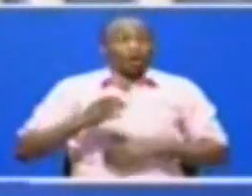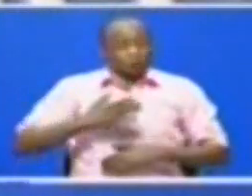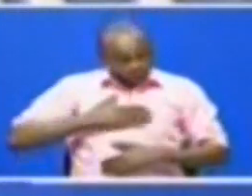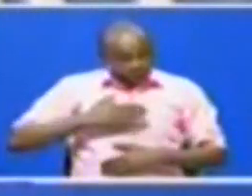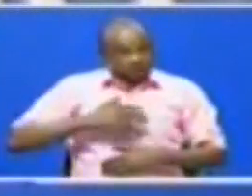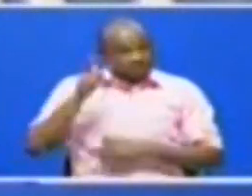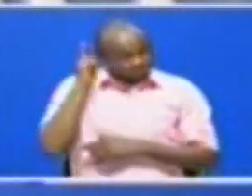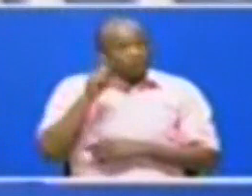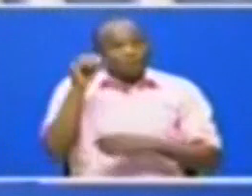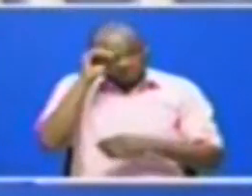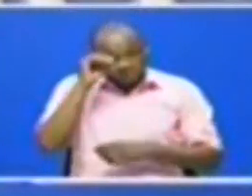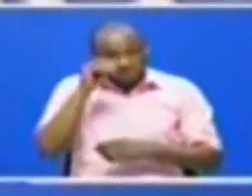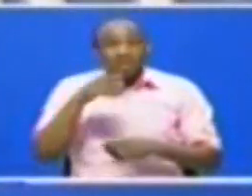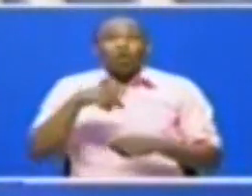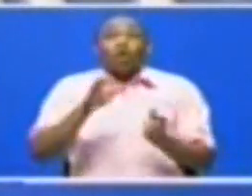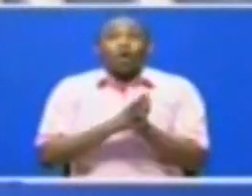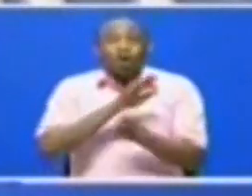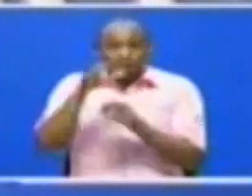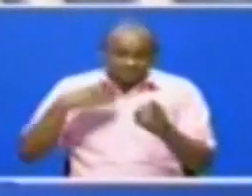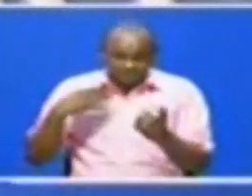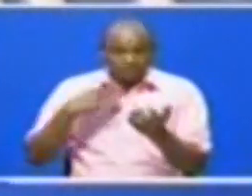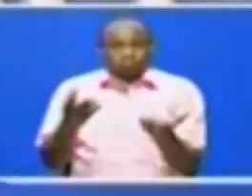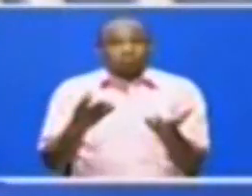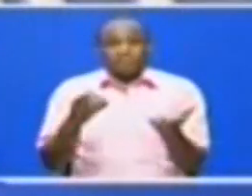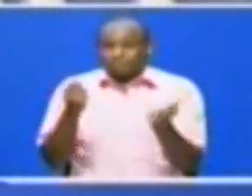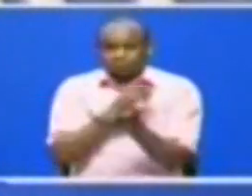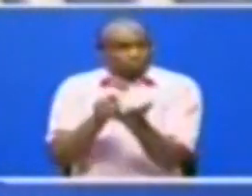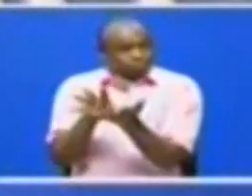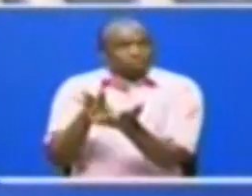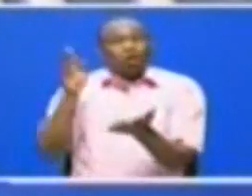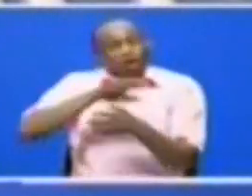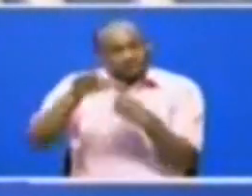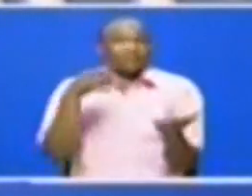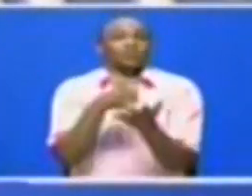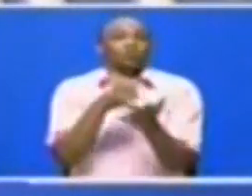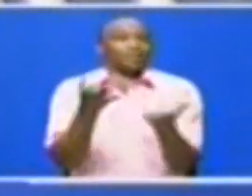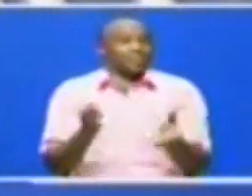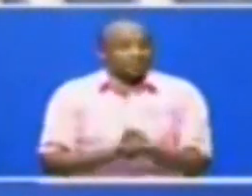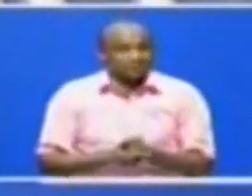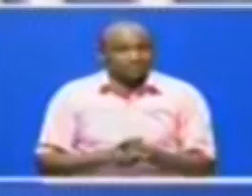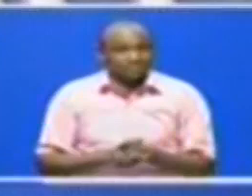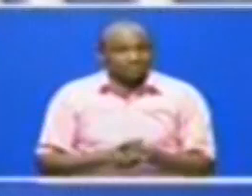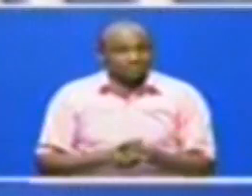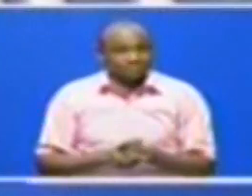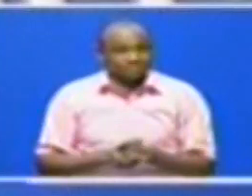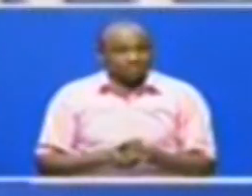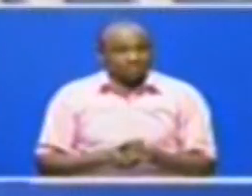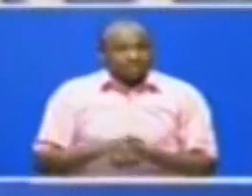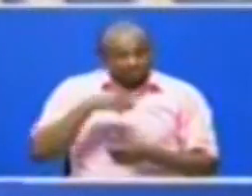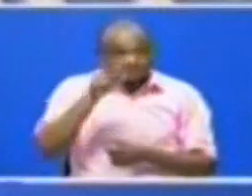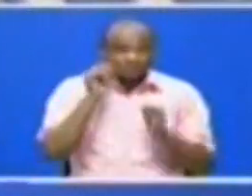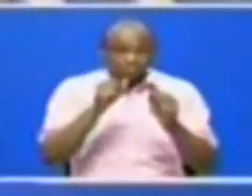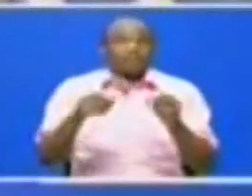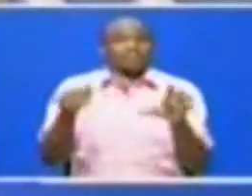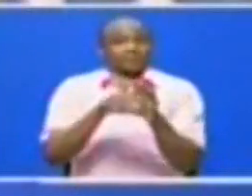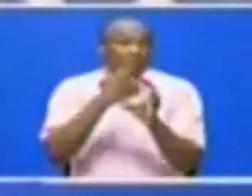is no preclusion to all those presidential candidates who participated in this contest in again participating to be in